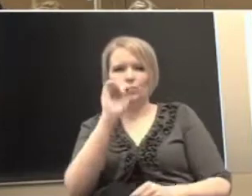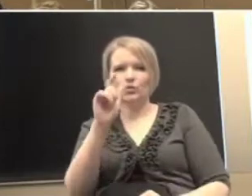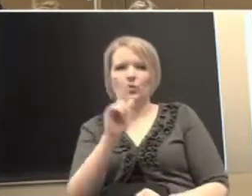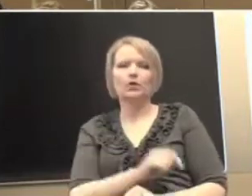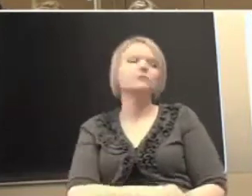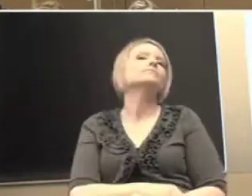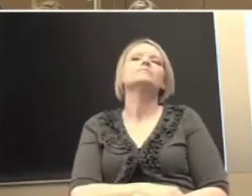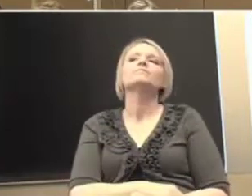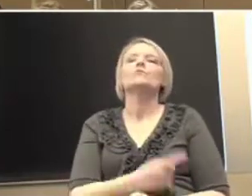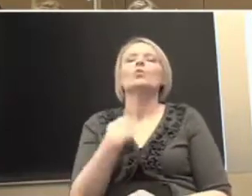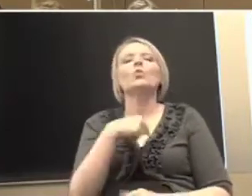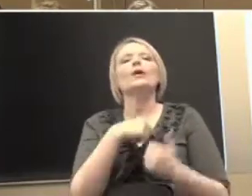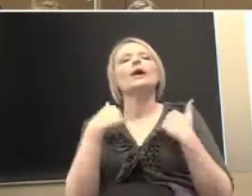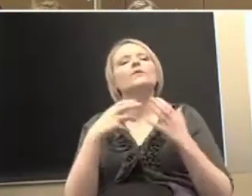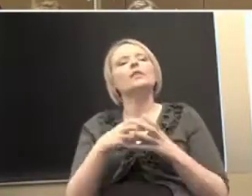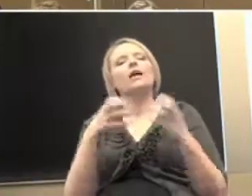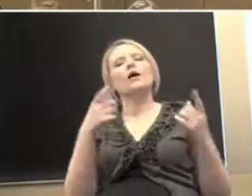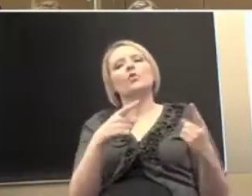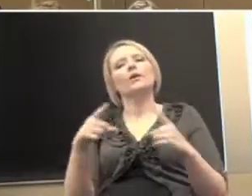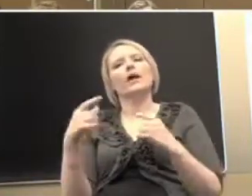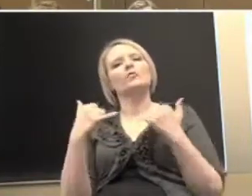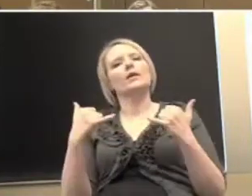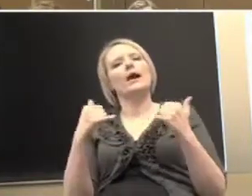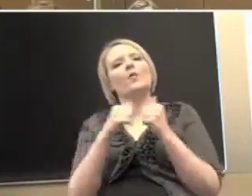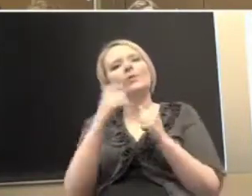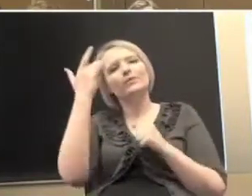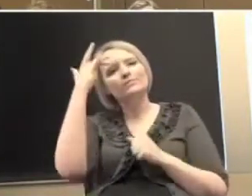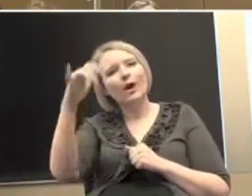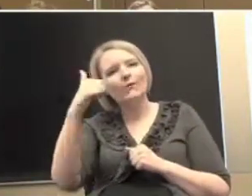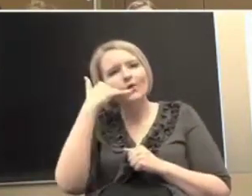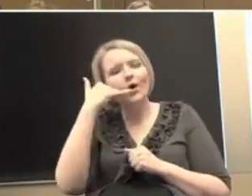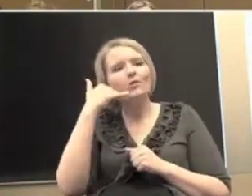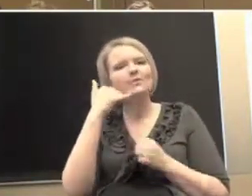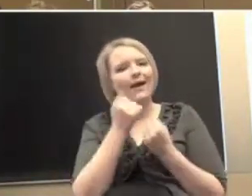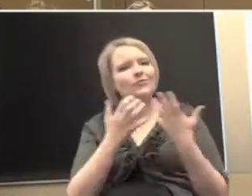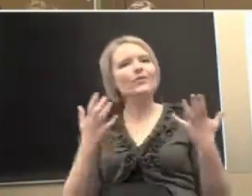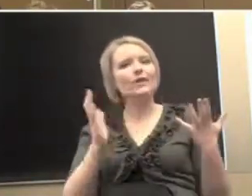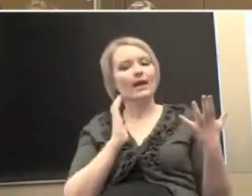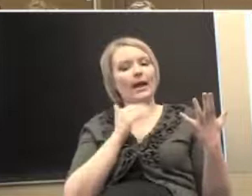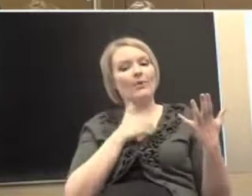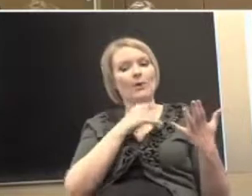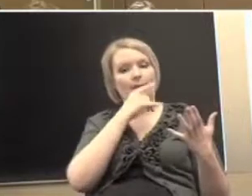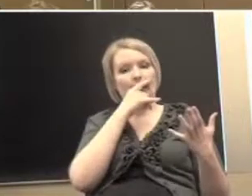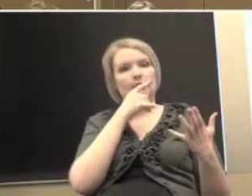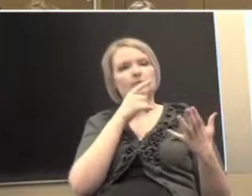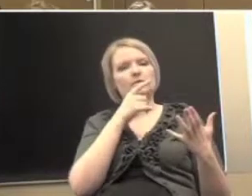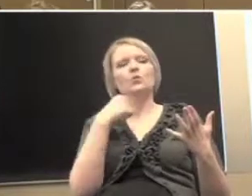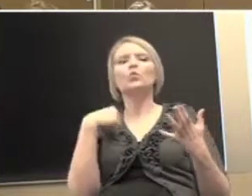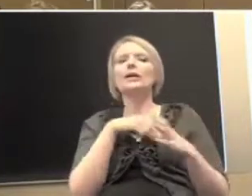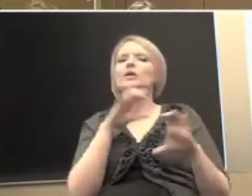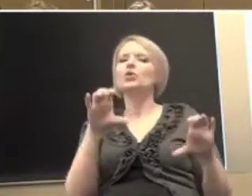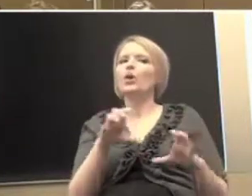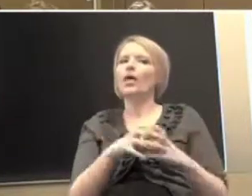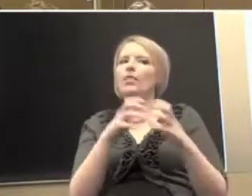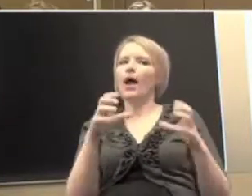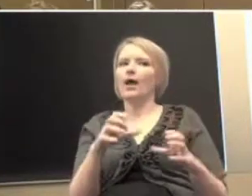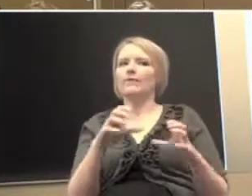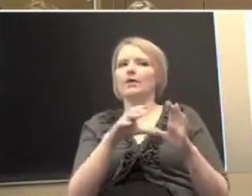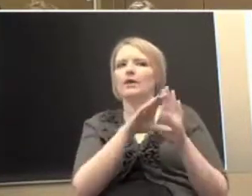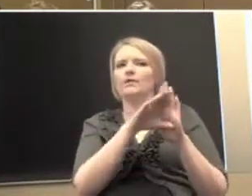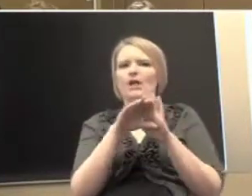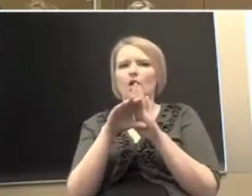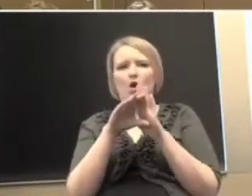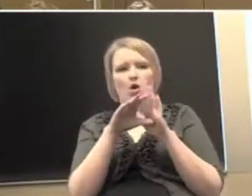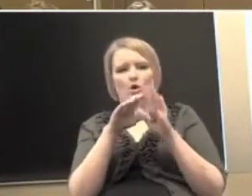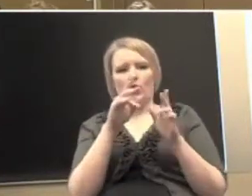And we've got so much going on now with, like, smartphones and all this kind of stuff, and our kids usually have these. We're doing a lot of video monitoring or modeling where